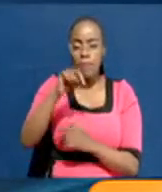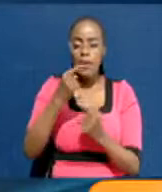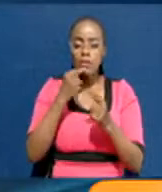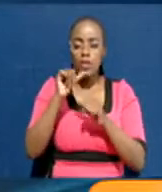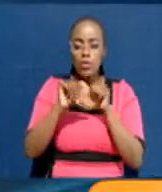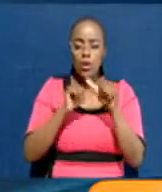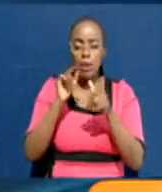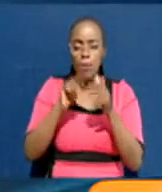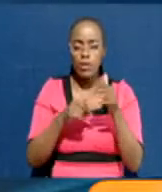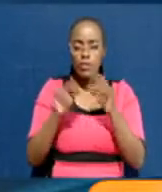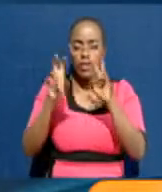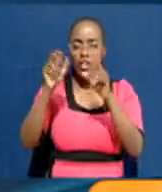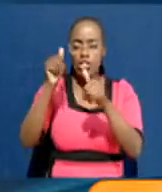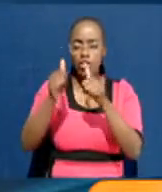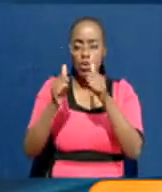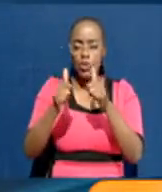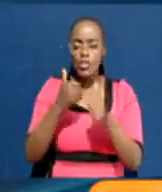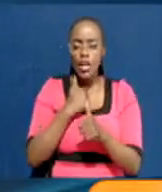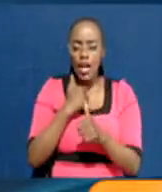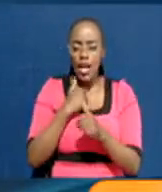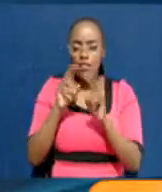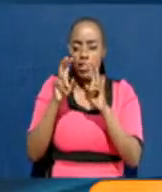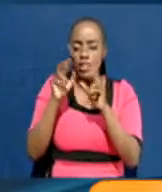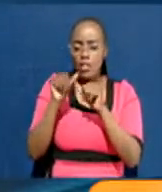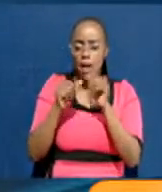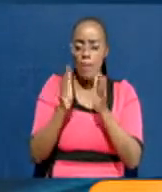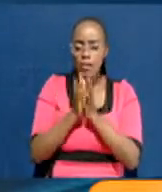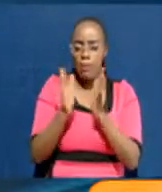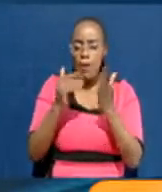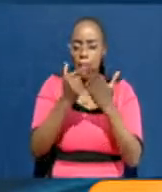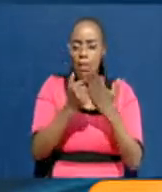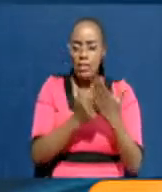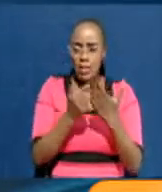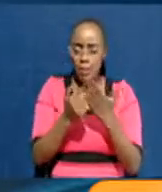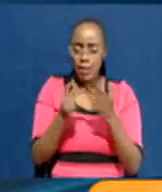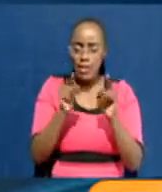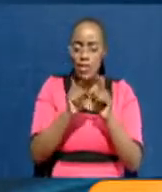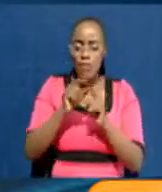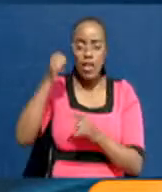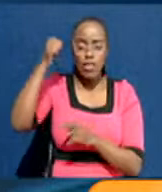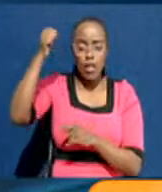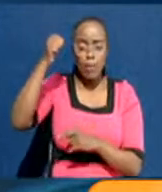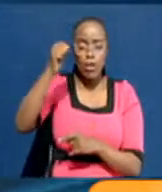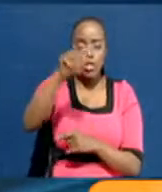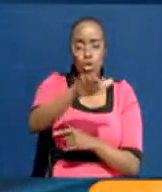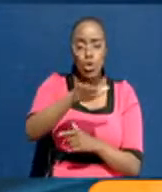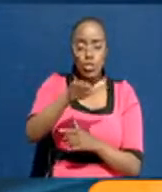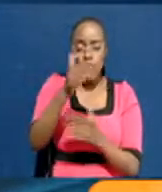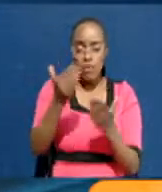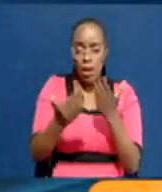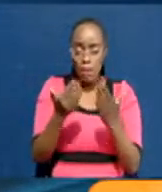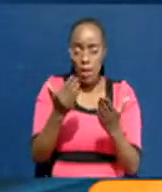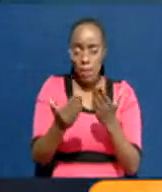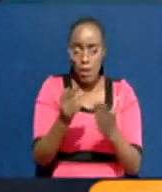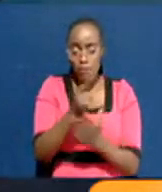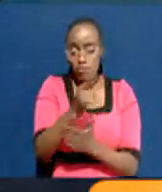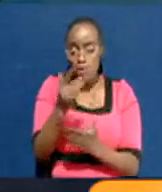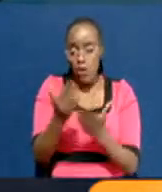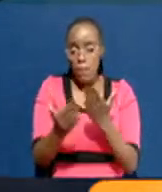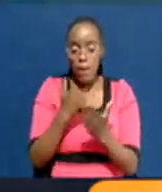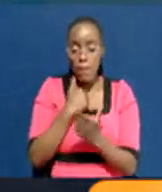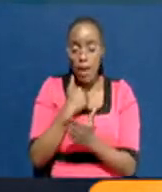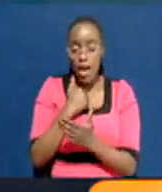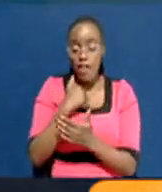about a matter that's been an issue of public debate, even in political circles. Perhaps you may not ever